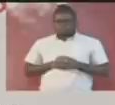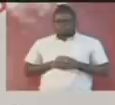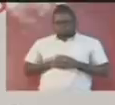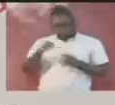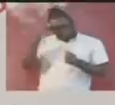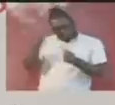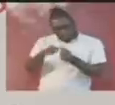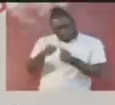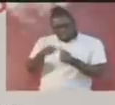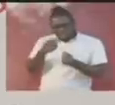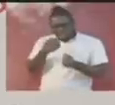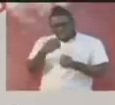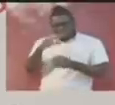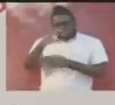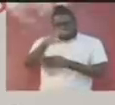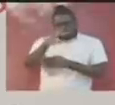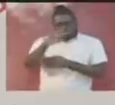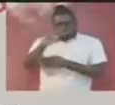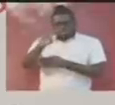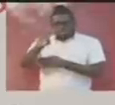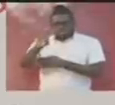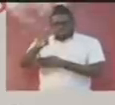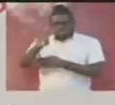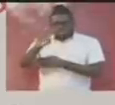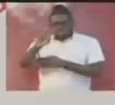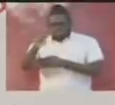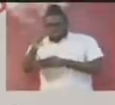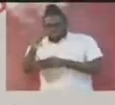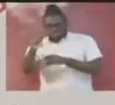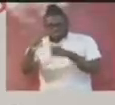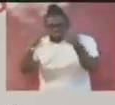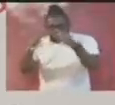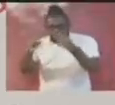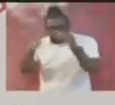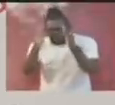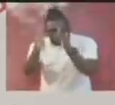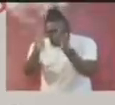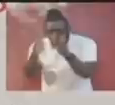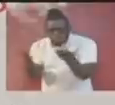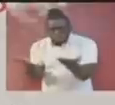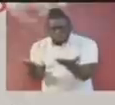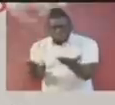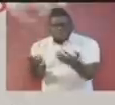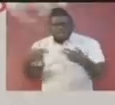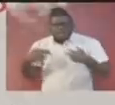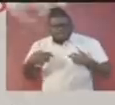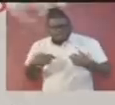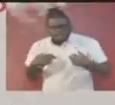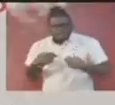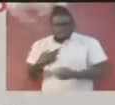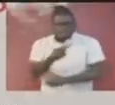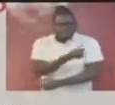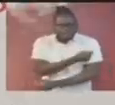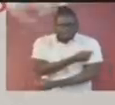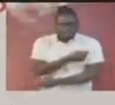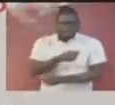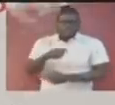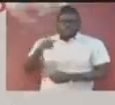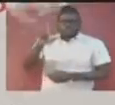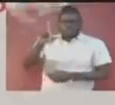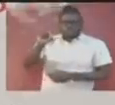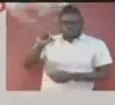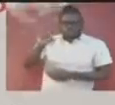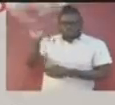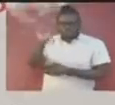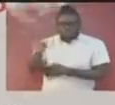times, has an initial strategic objective of vaccinating 20% of the global population to